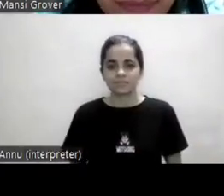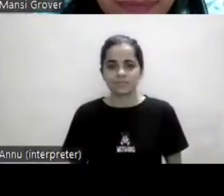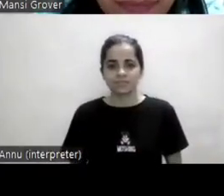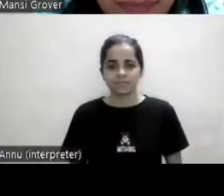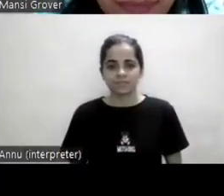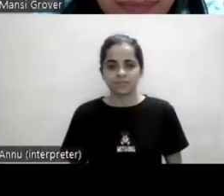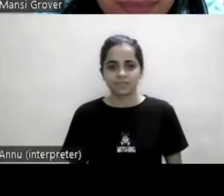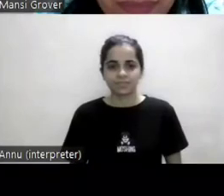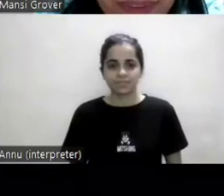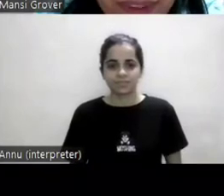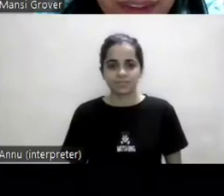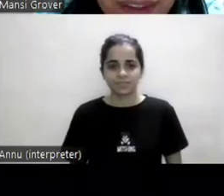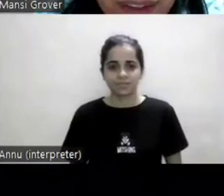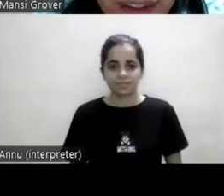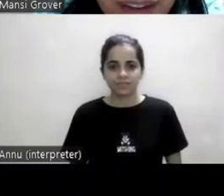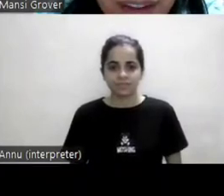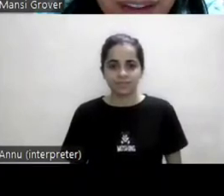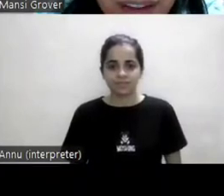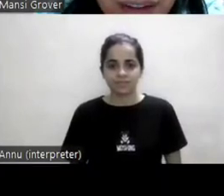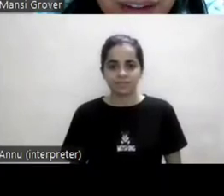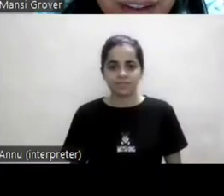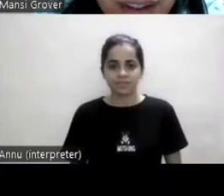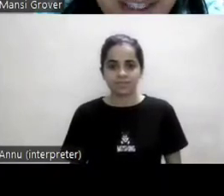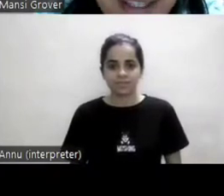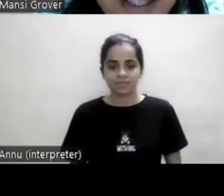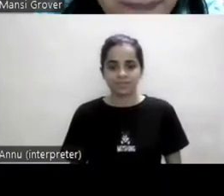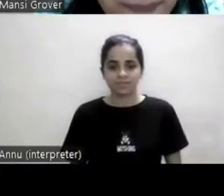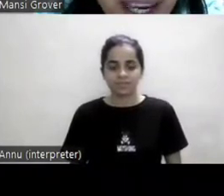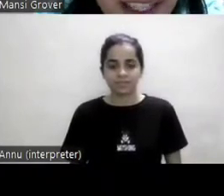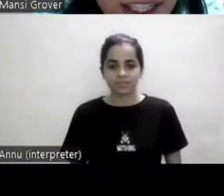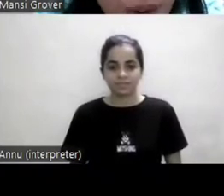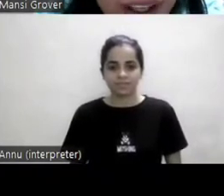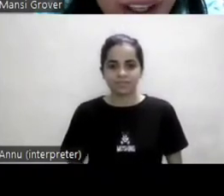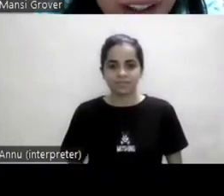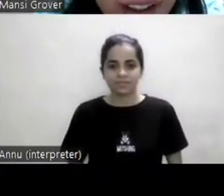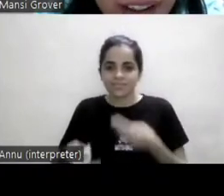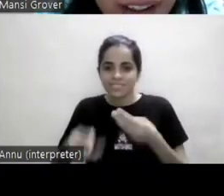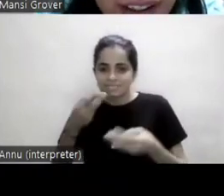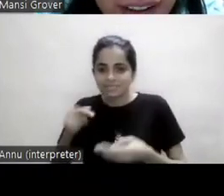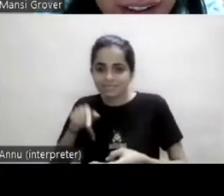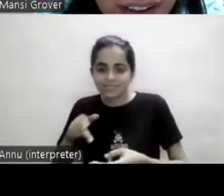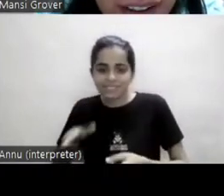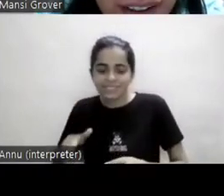We can't help it. It's the wind. This is the spaghetti talking.